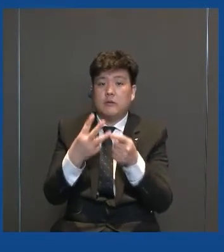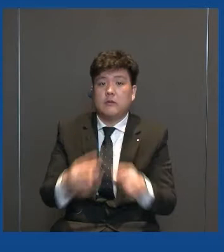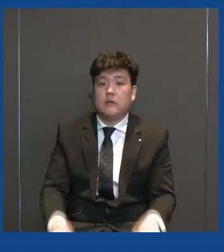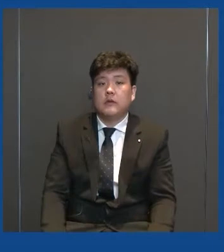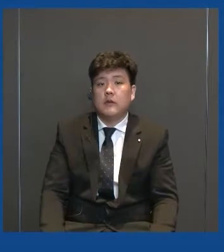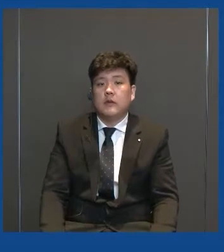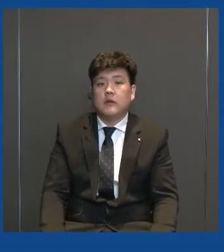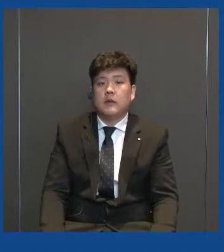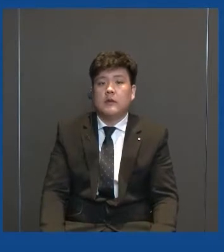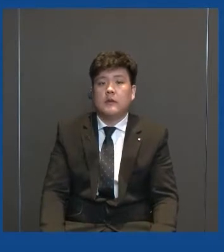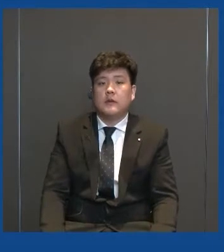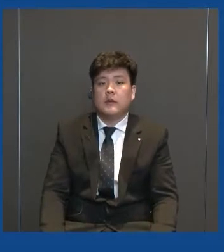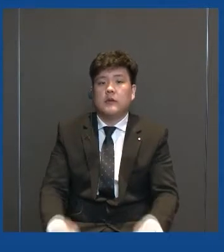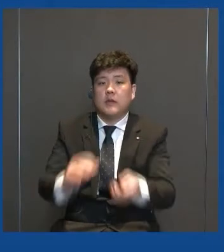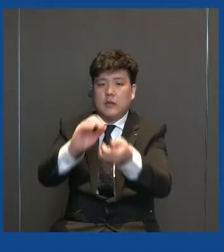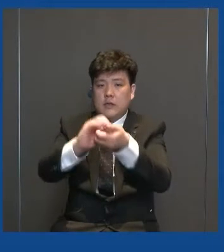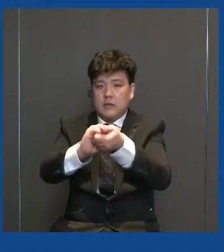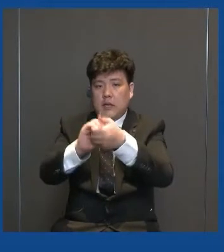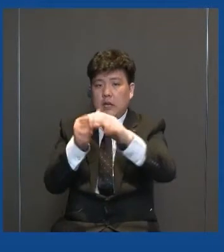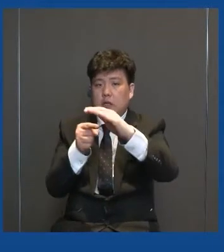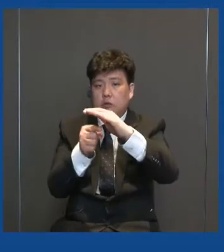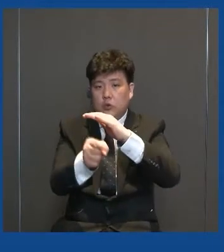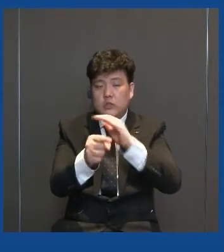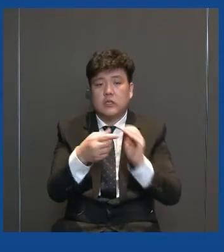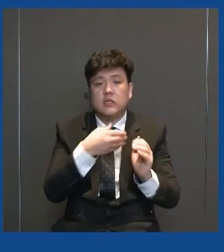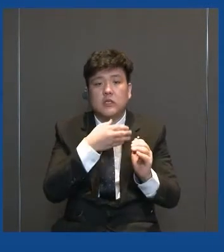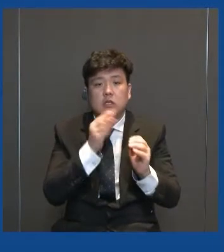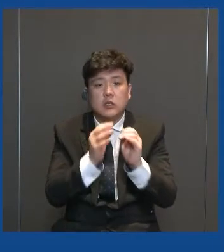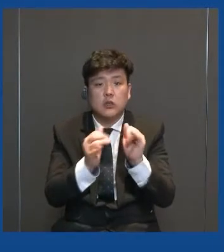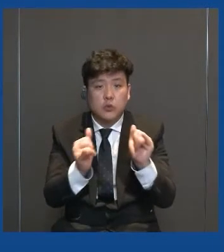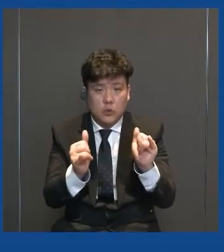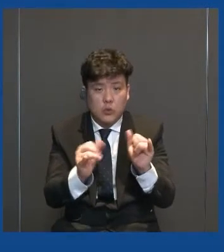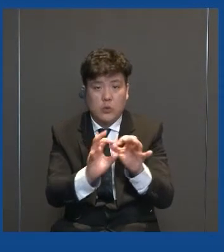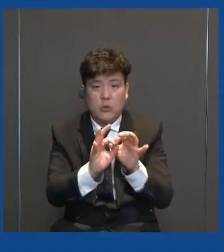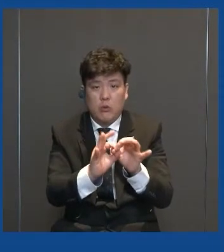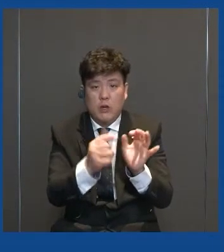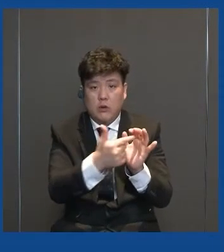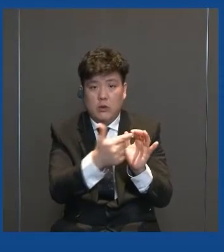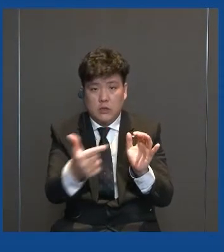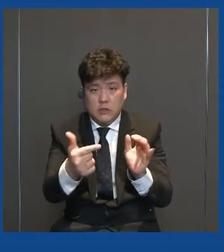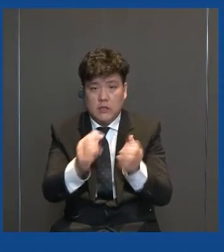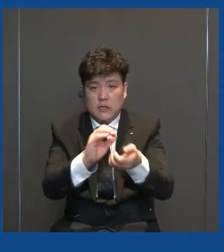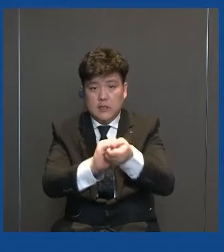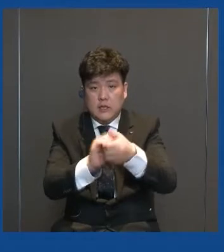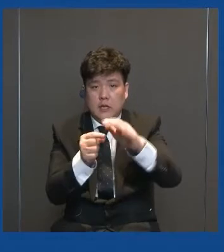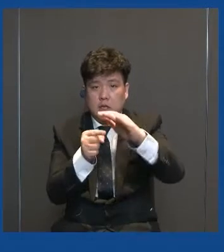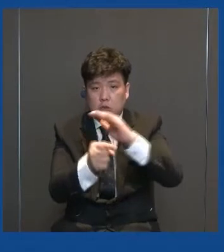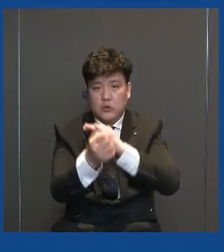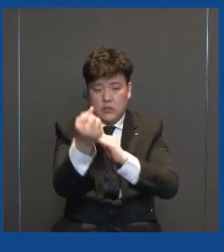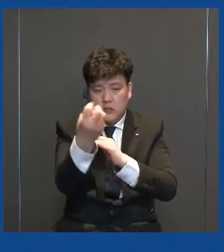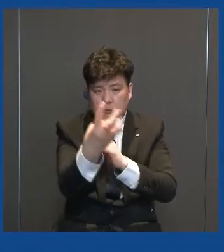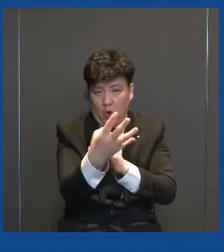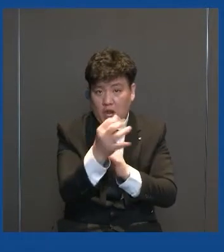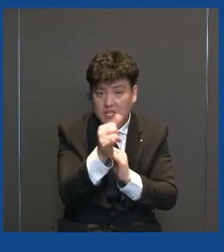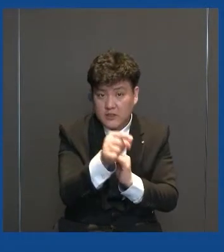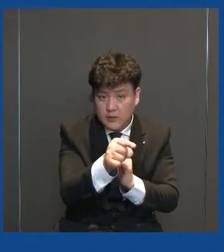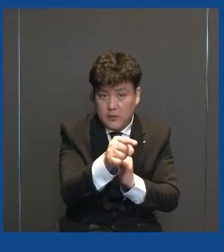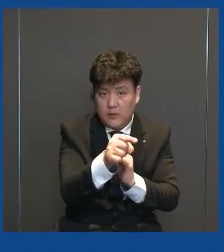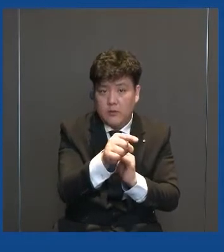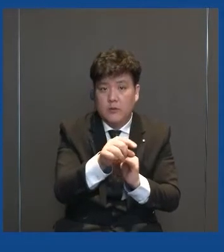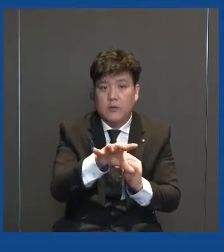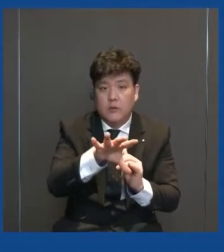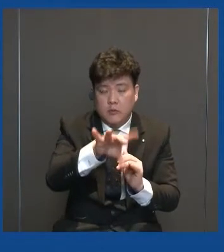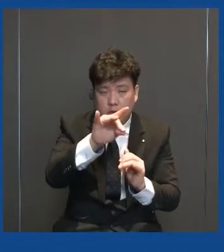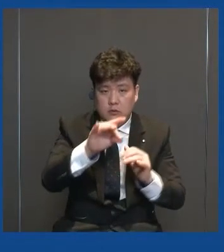older people. So, from the onset of the pandemic, many European countries have put in place specific